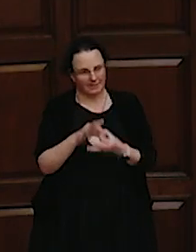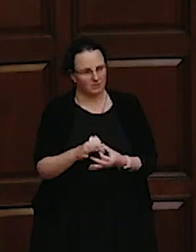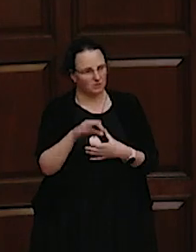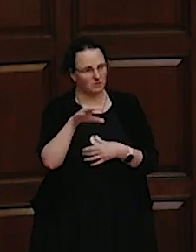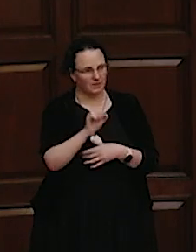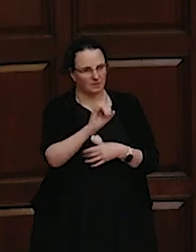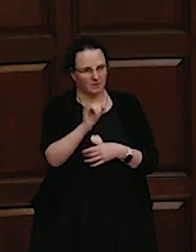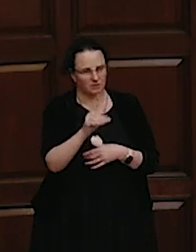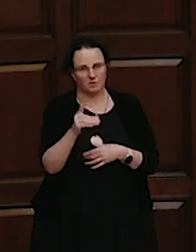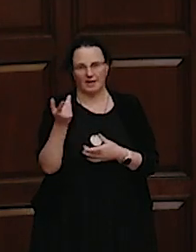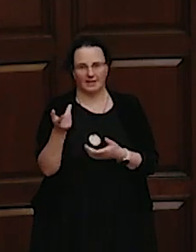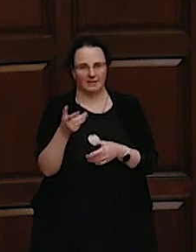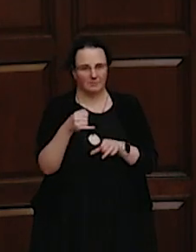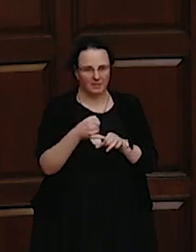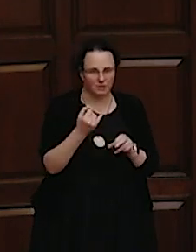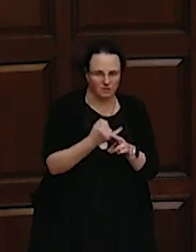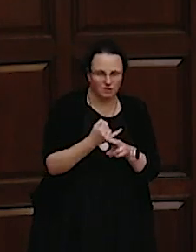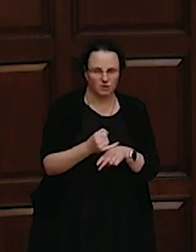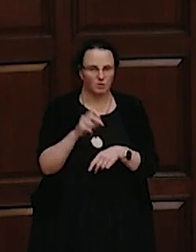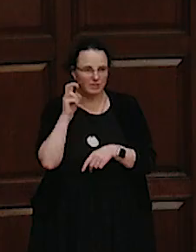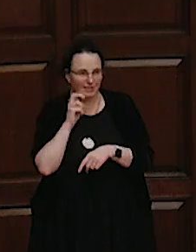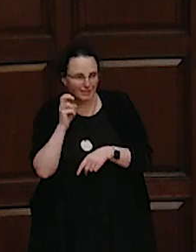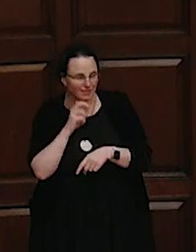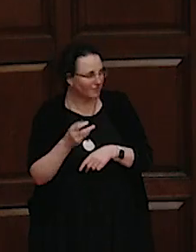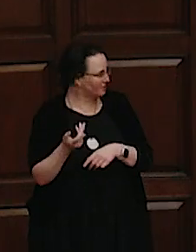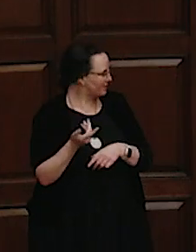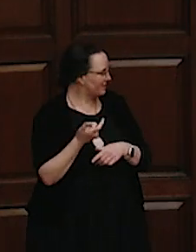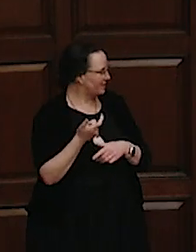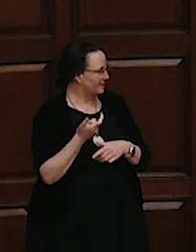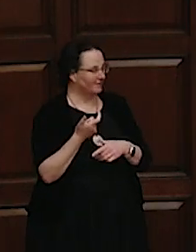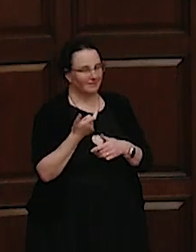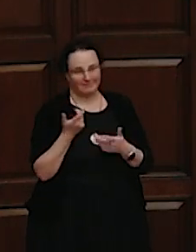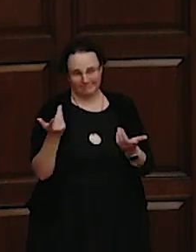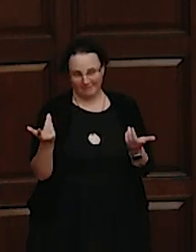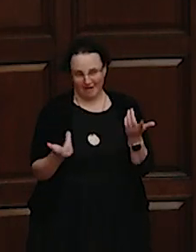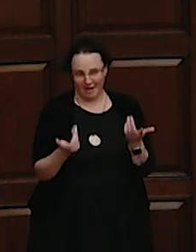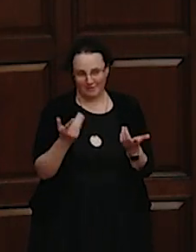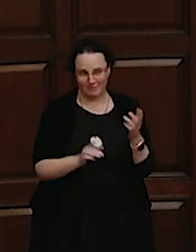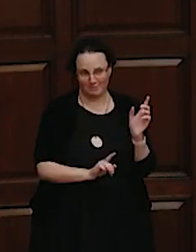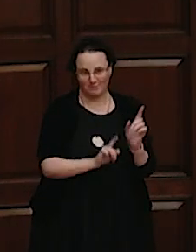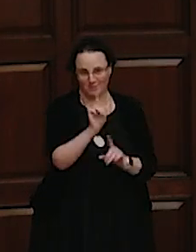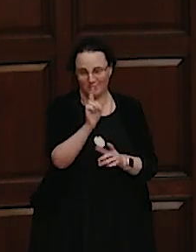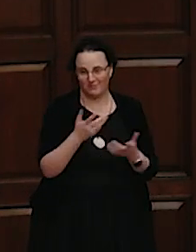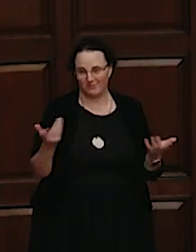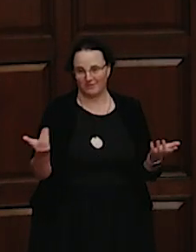school, dentistry, etc.? Would you want to go and how do we make it better? How do we make it better?